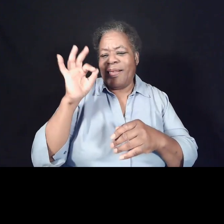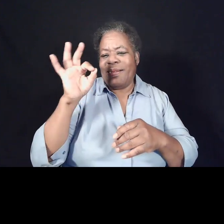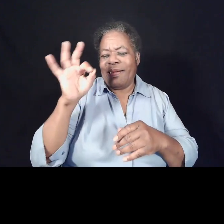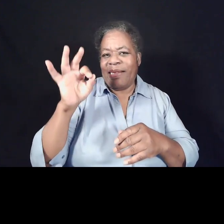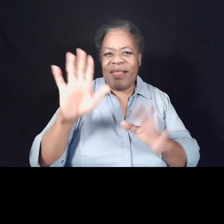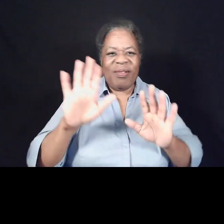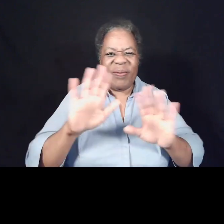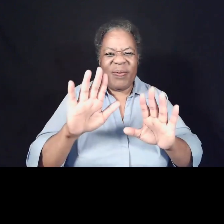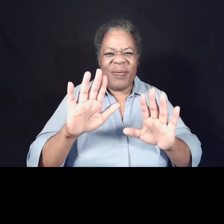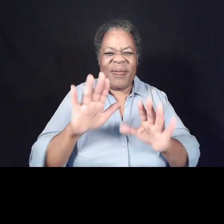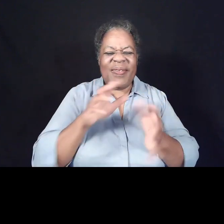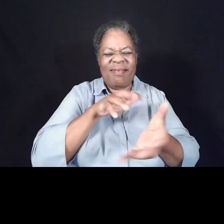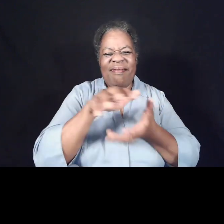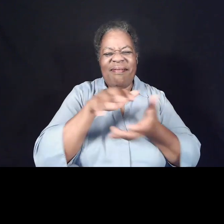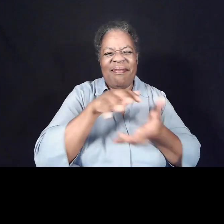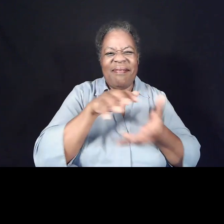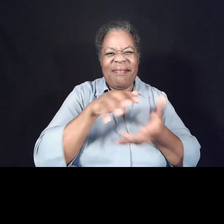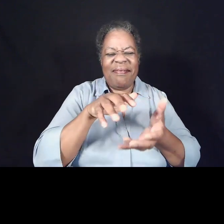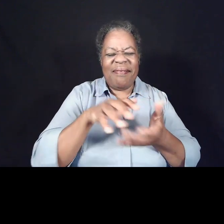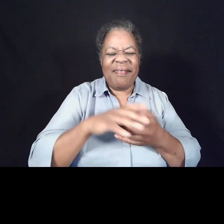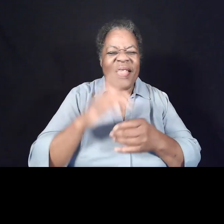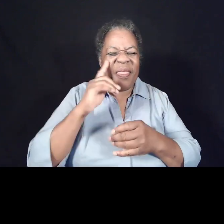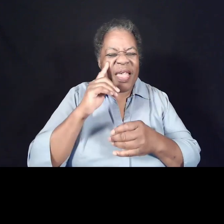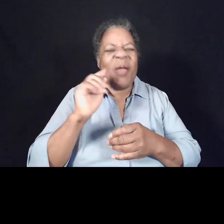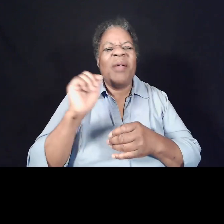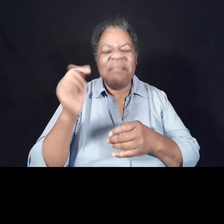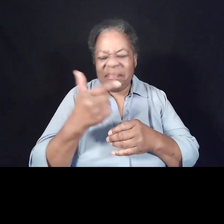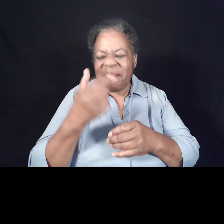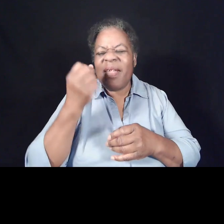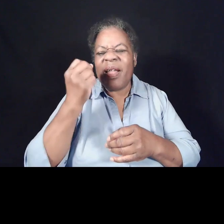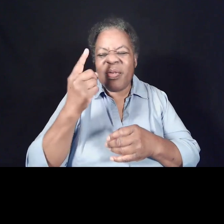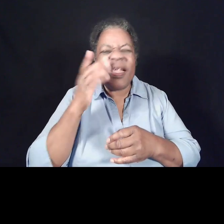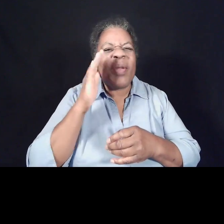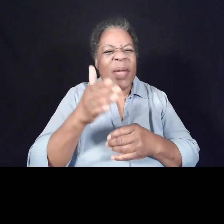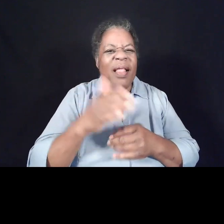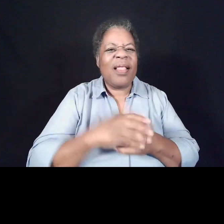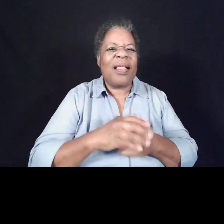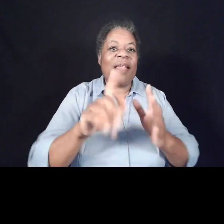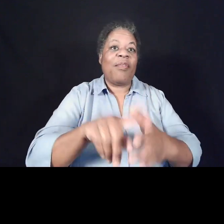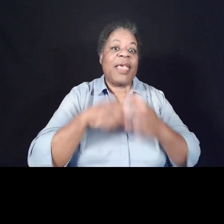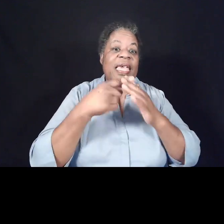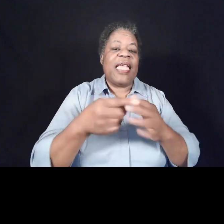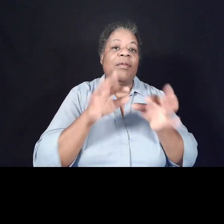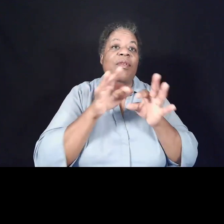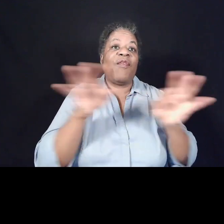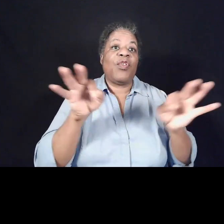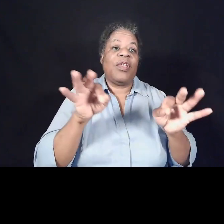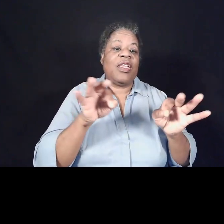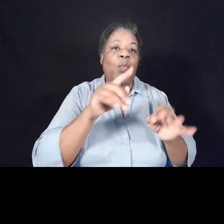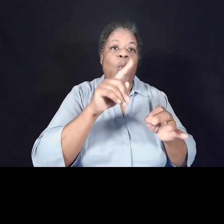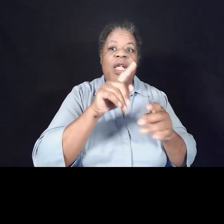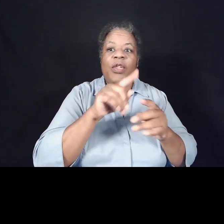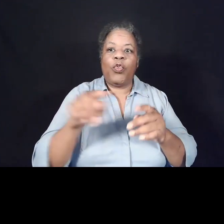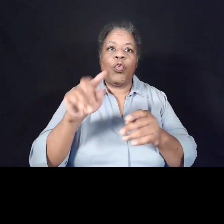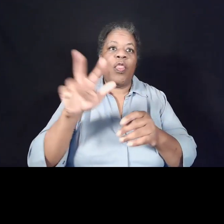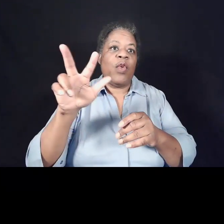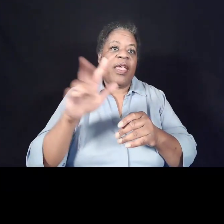with me, and I think it'll all come together. Let's begin with the opening verses, 1-3.